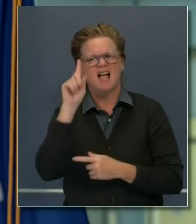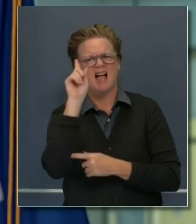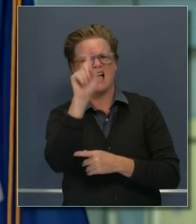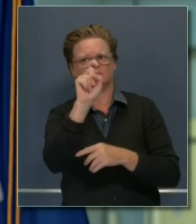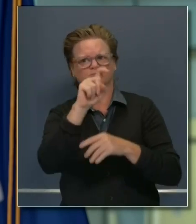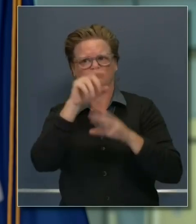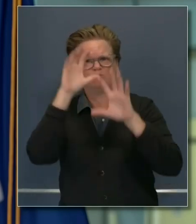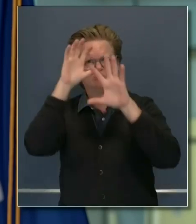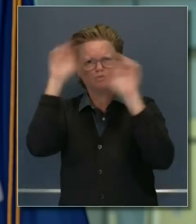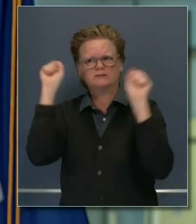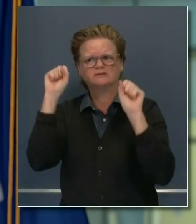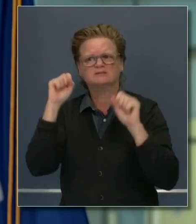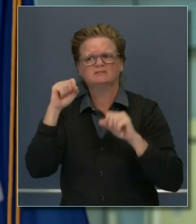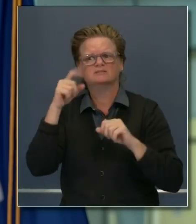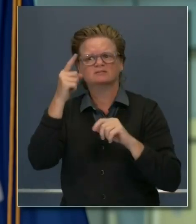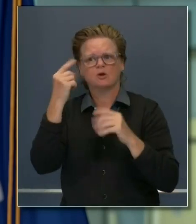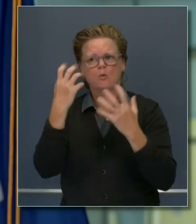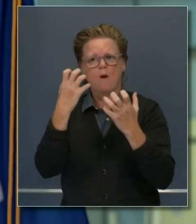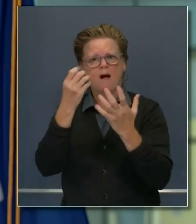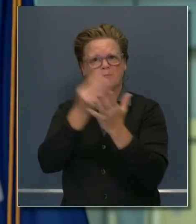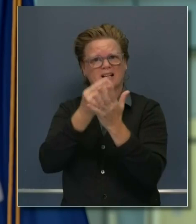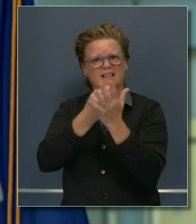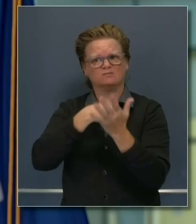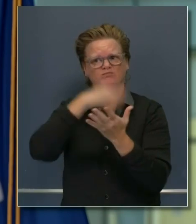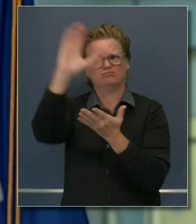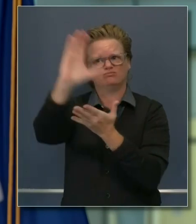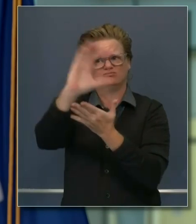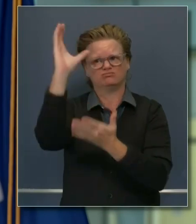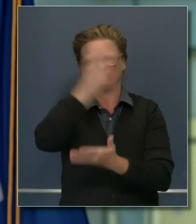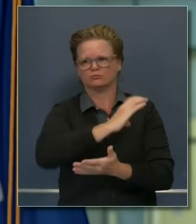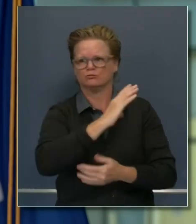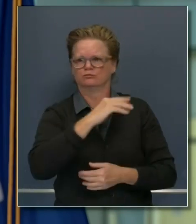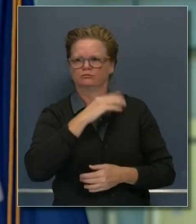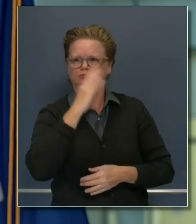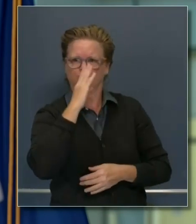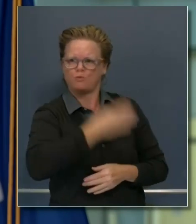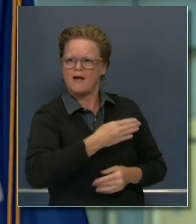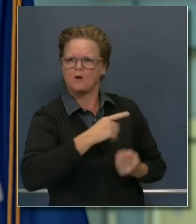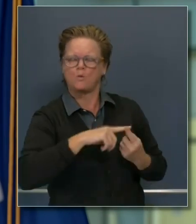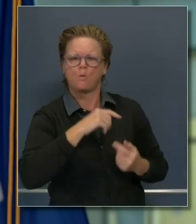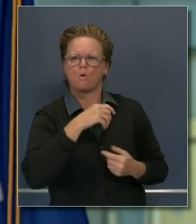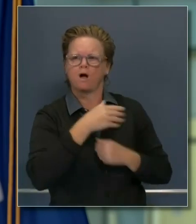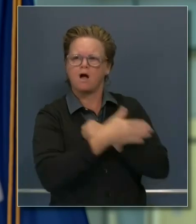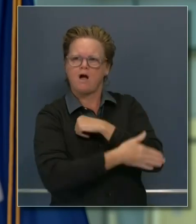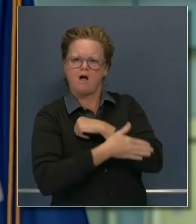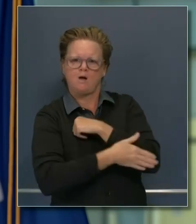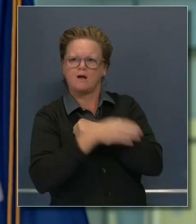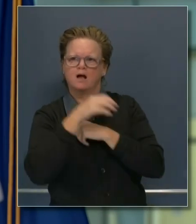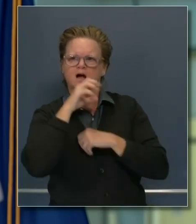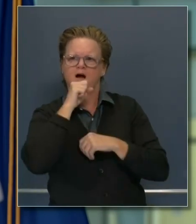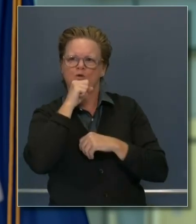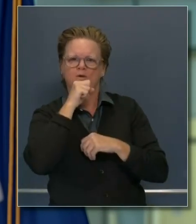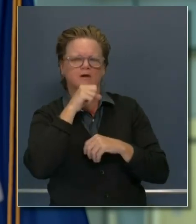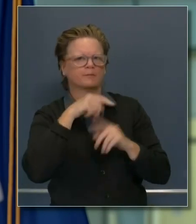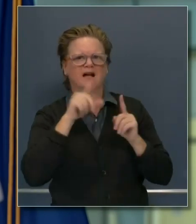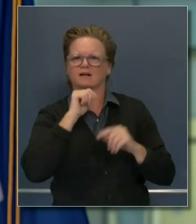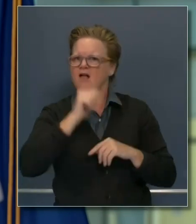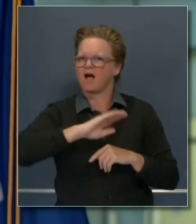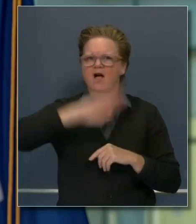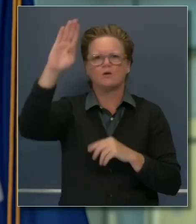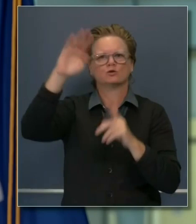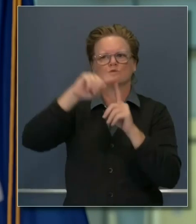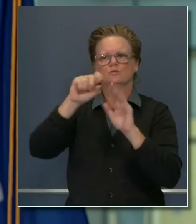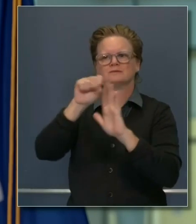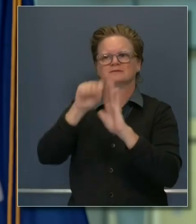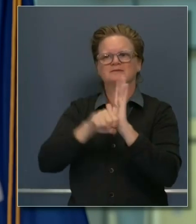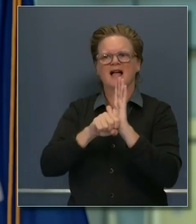coronavirus relief funding directly to the counties and not to the state in order to take away some of your own leverage. What's your